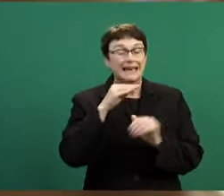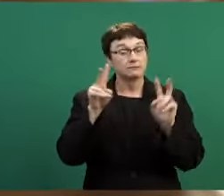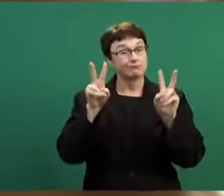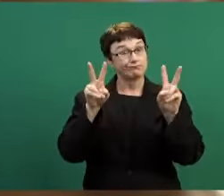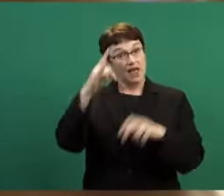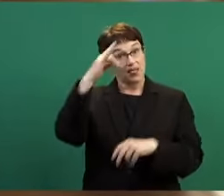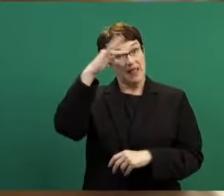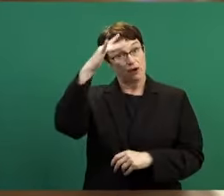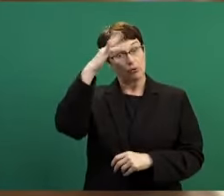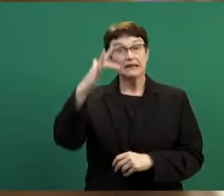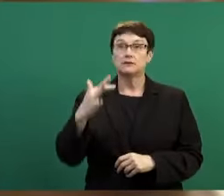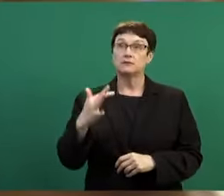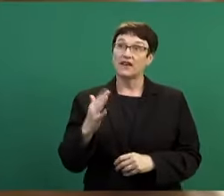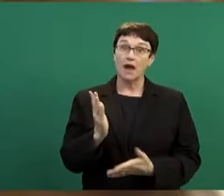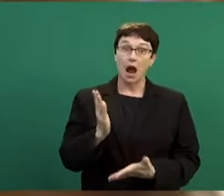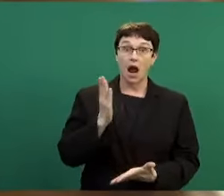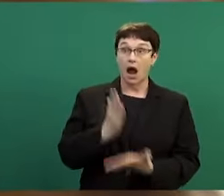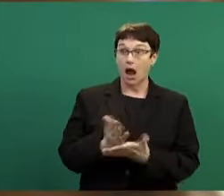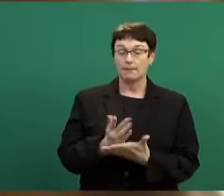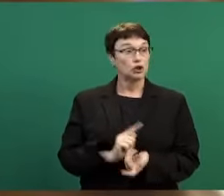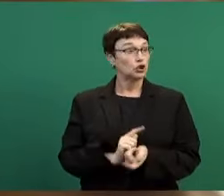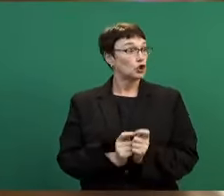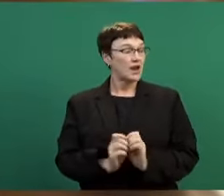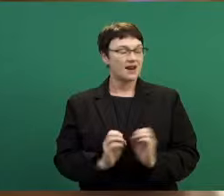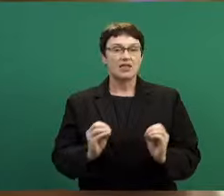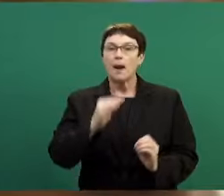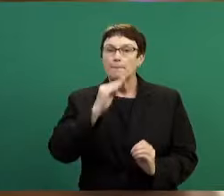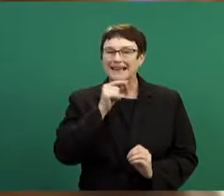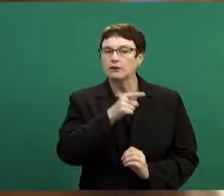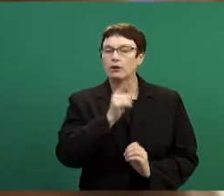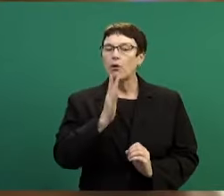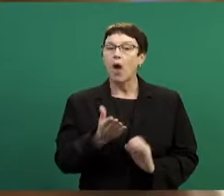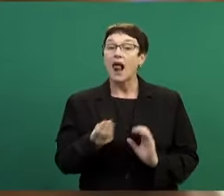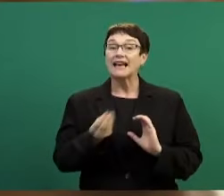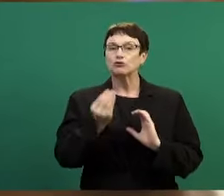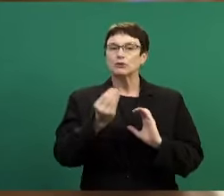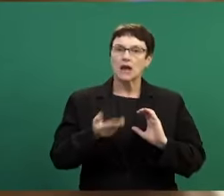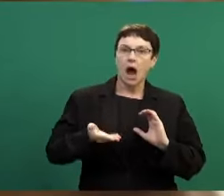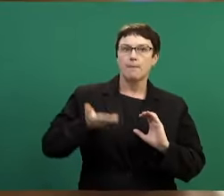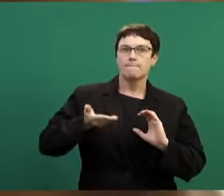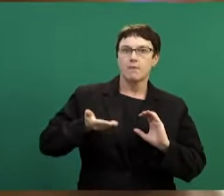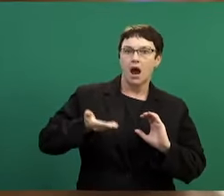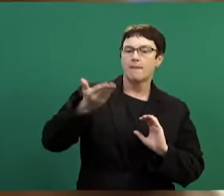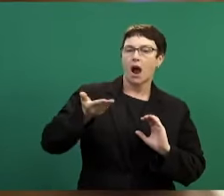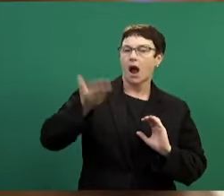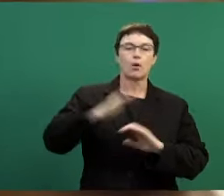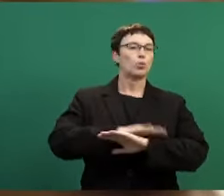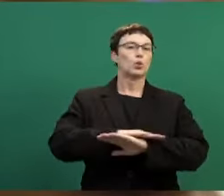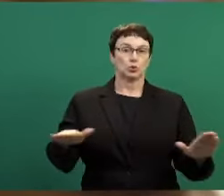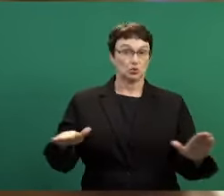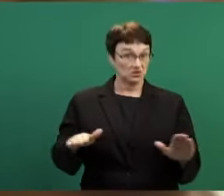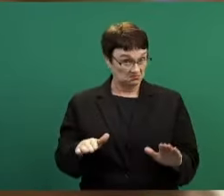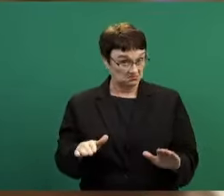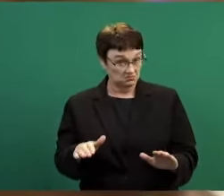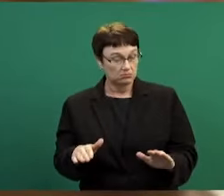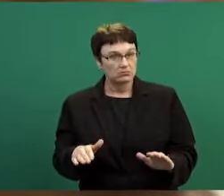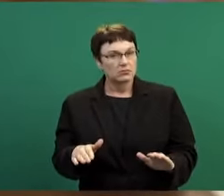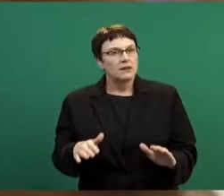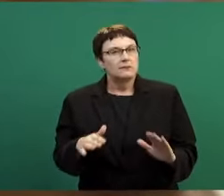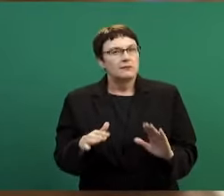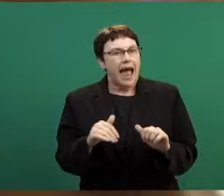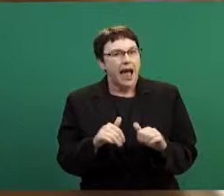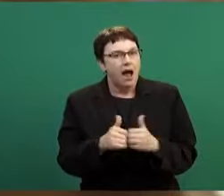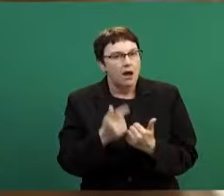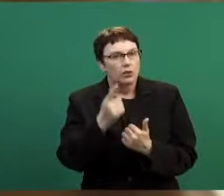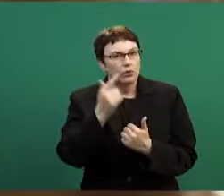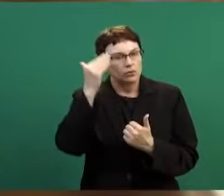nothing changes, you can stop now? And how would we know when we were heading into a potential